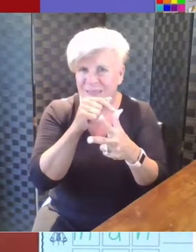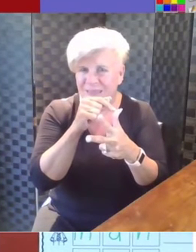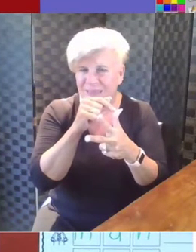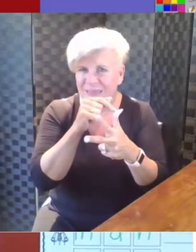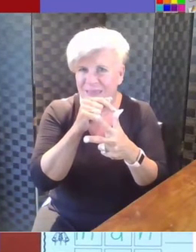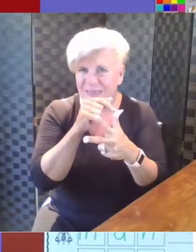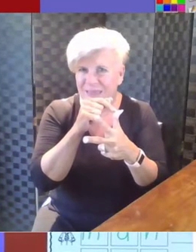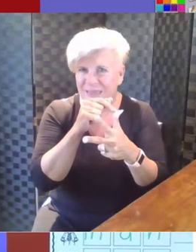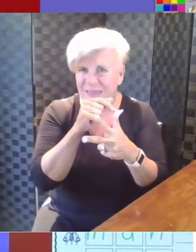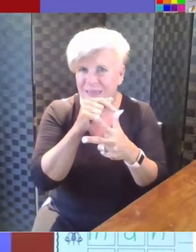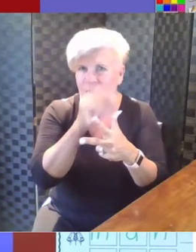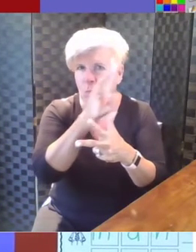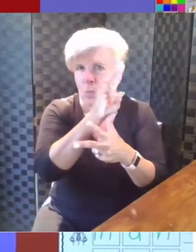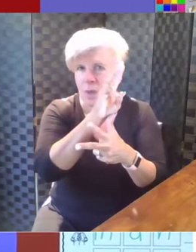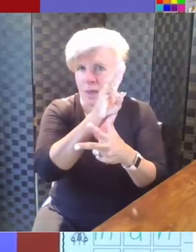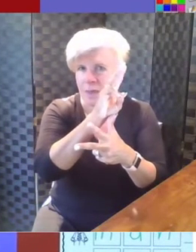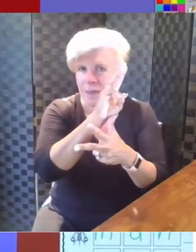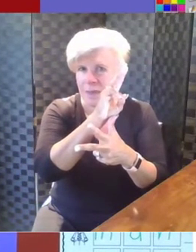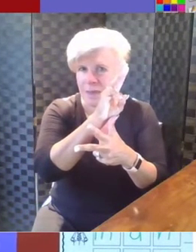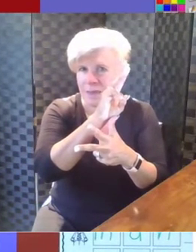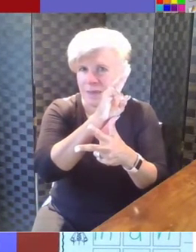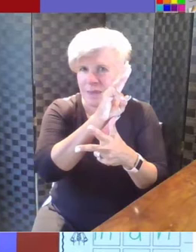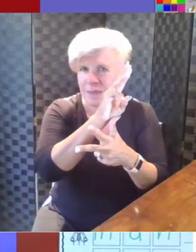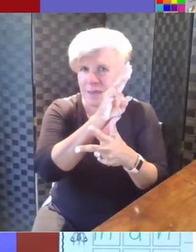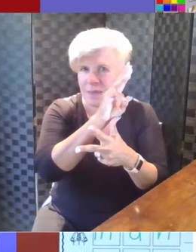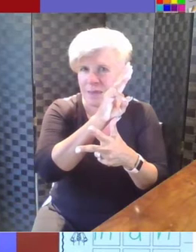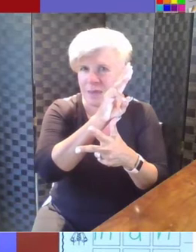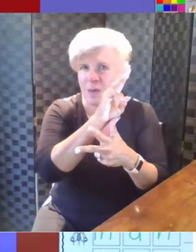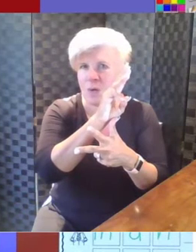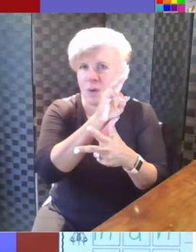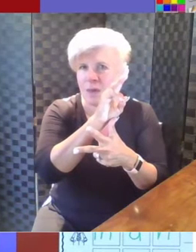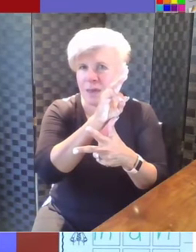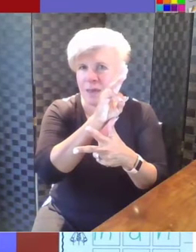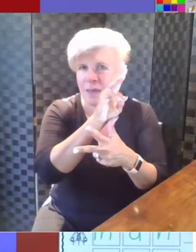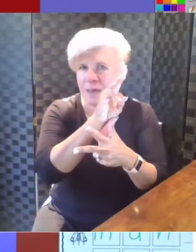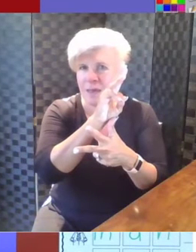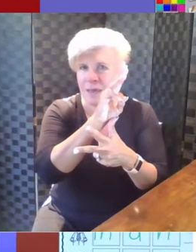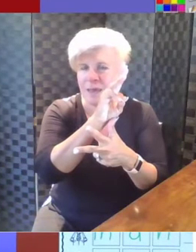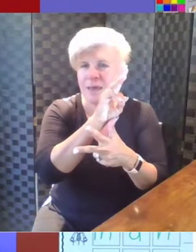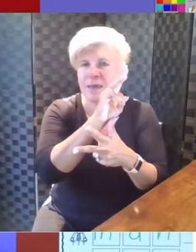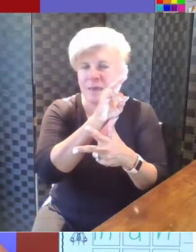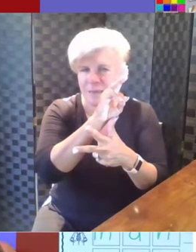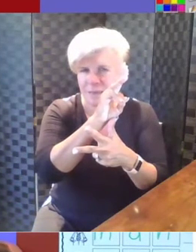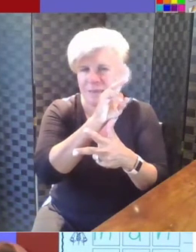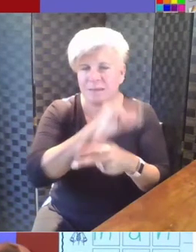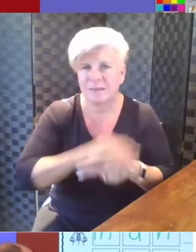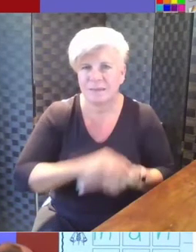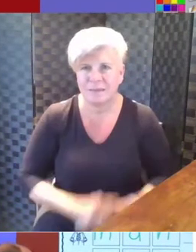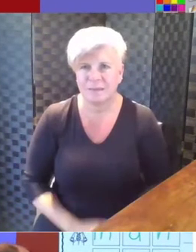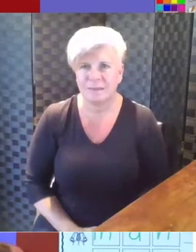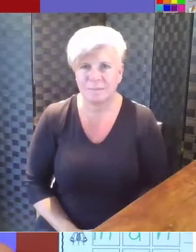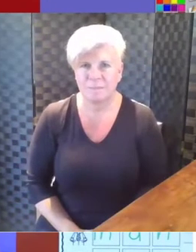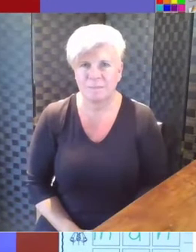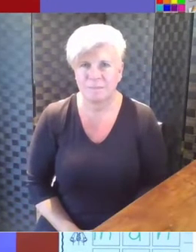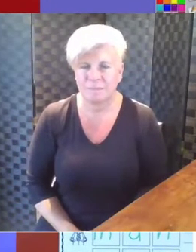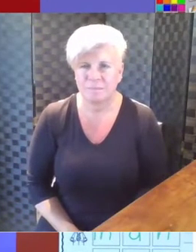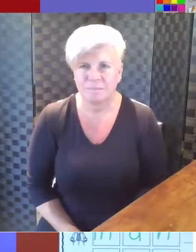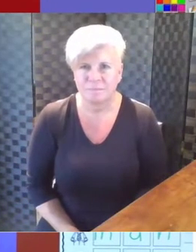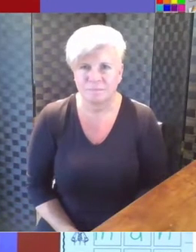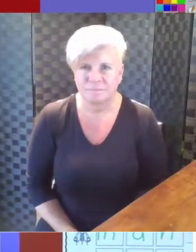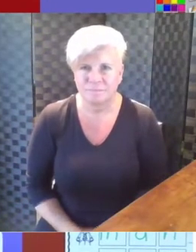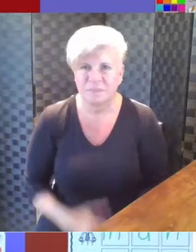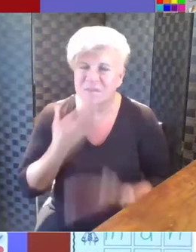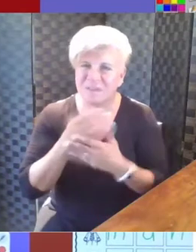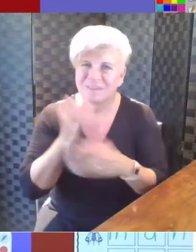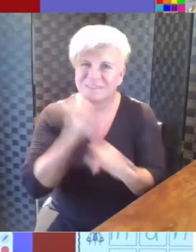what's the beginning sound? W. Is it W or Y? W. It's W.